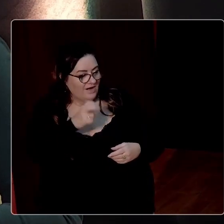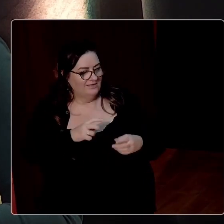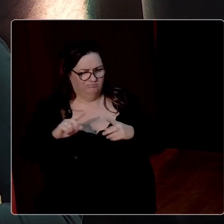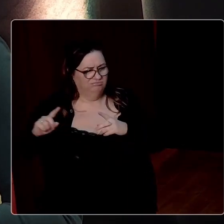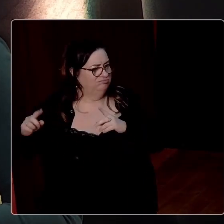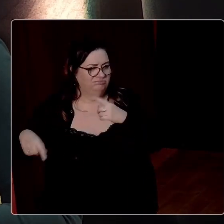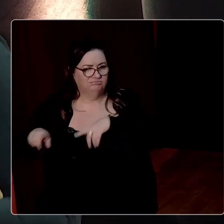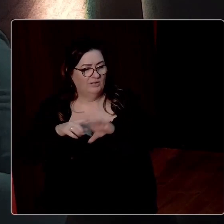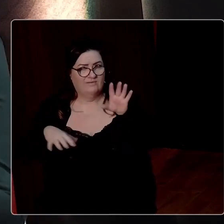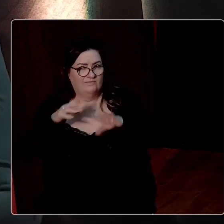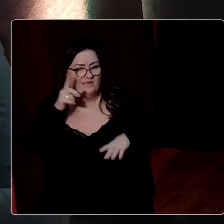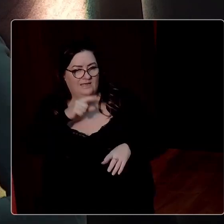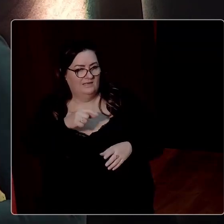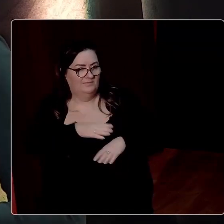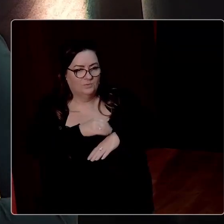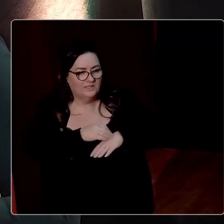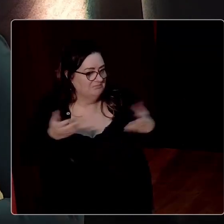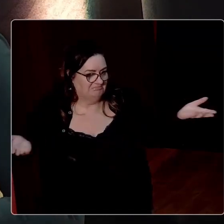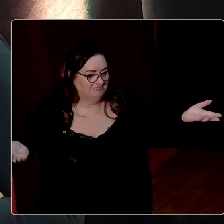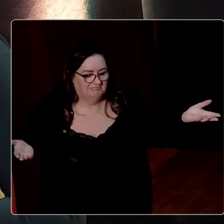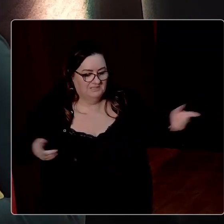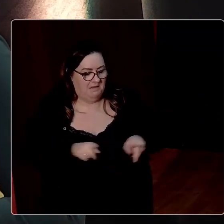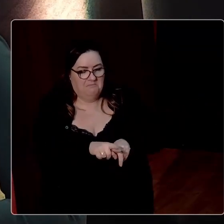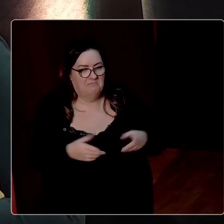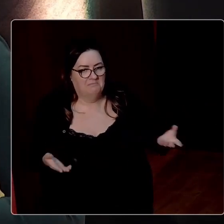France, you know, wherever you name Sweden,